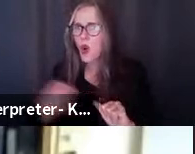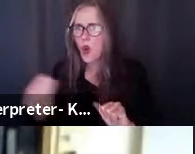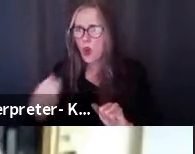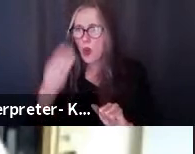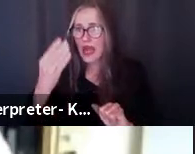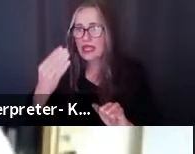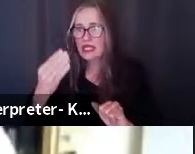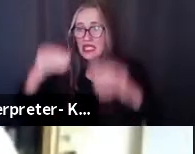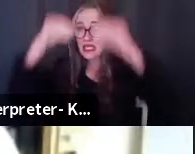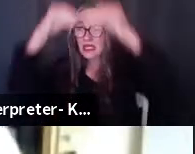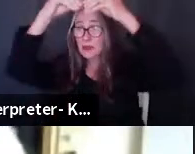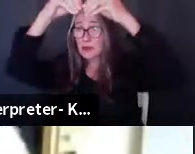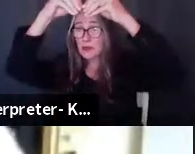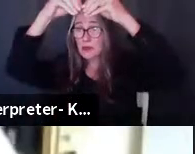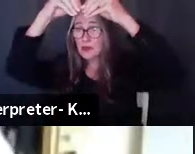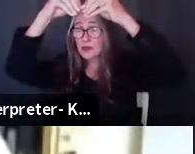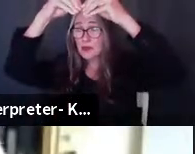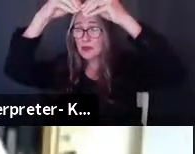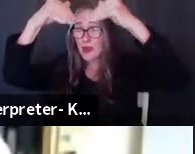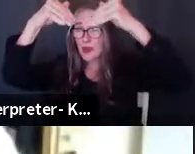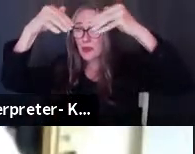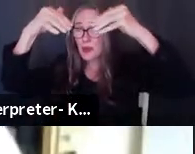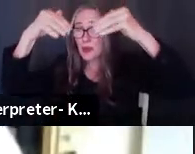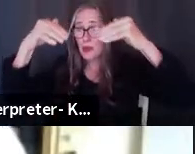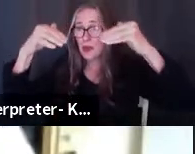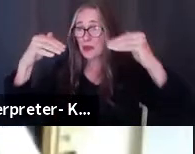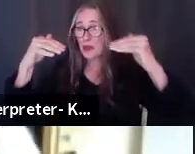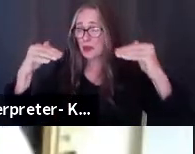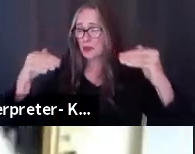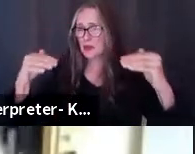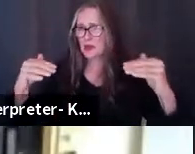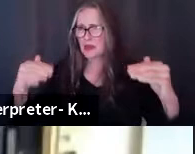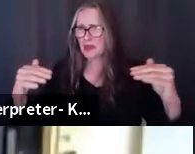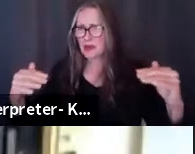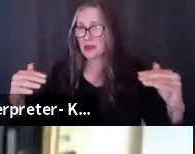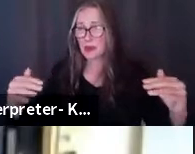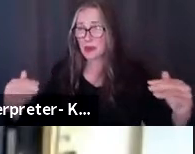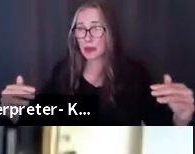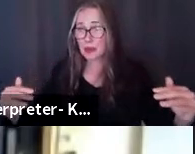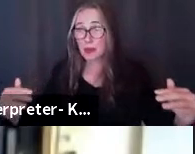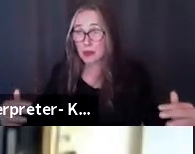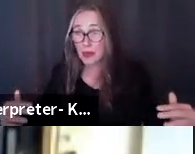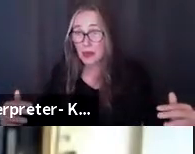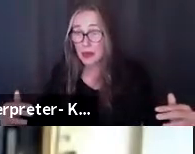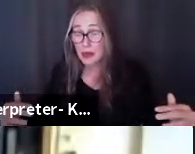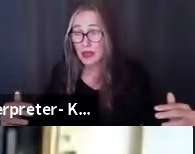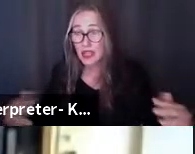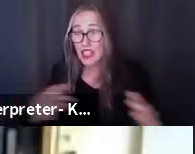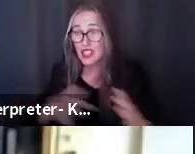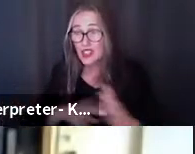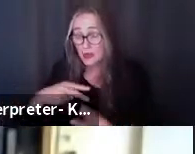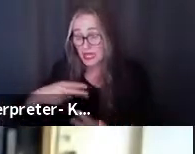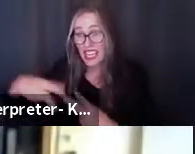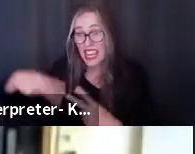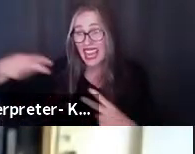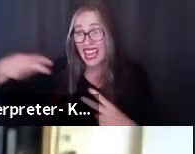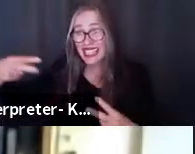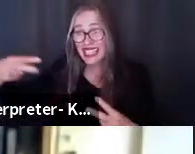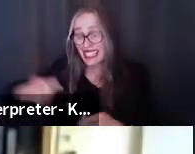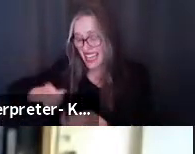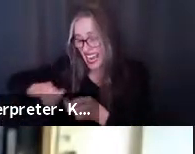and what did they tell us about how charitable genome editing would be all too likely to play out